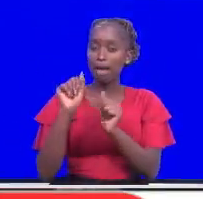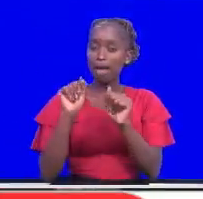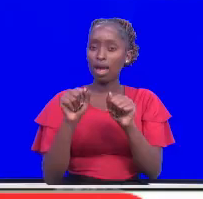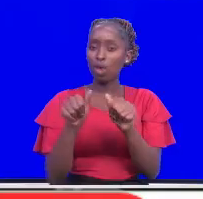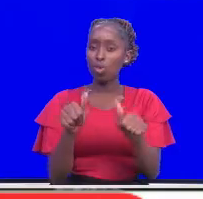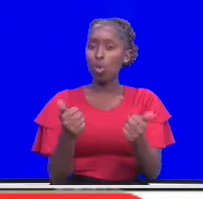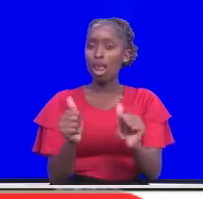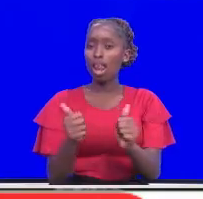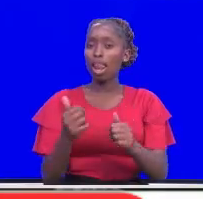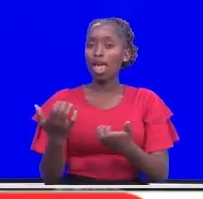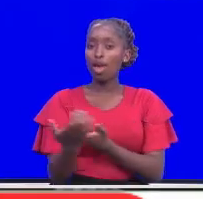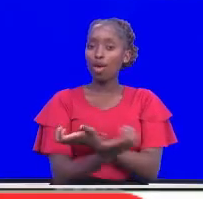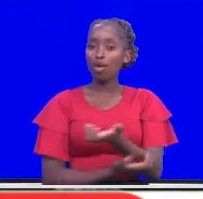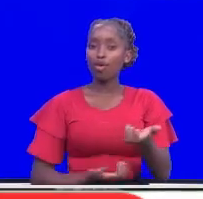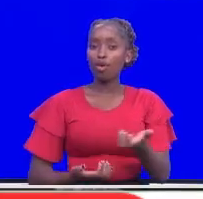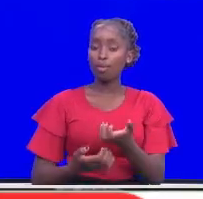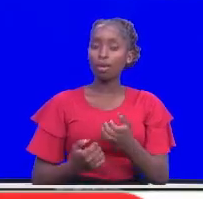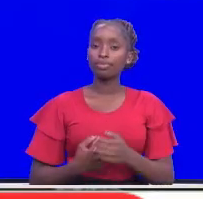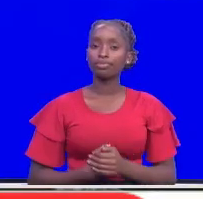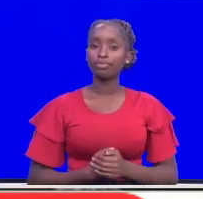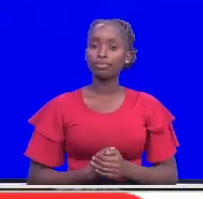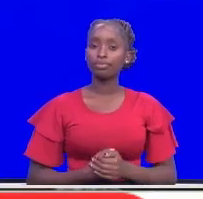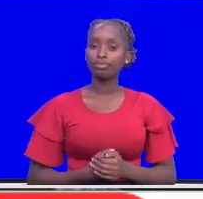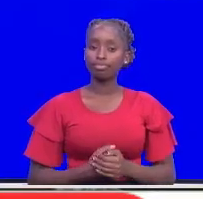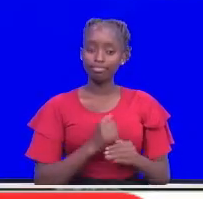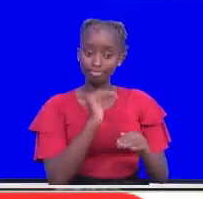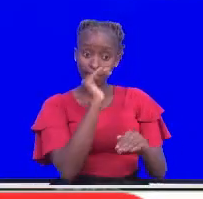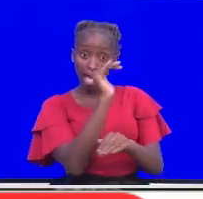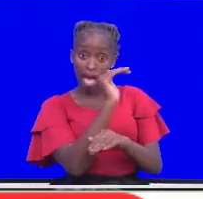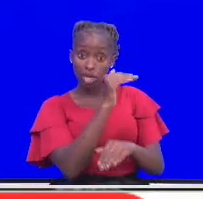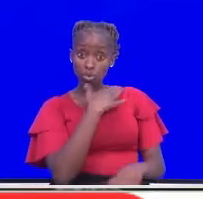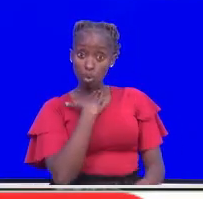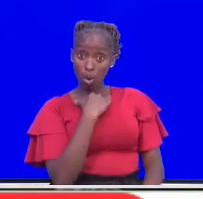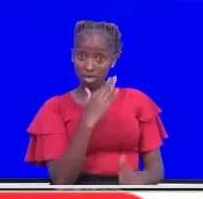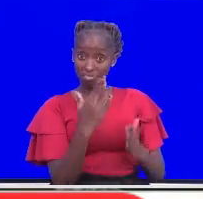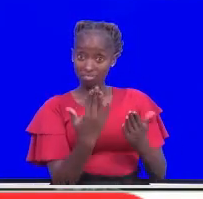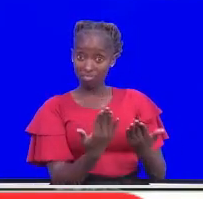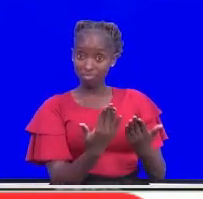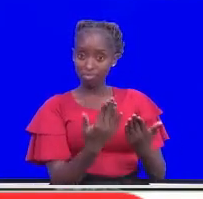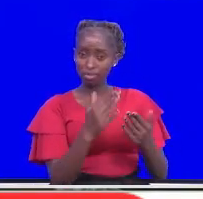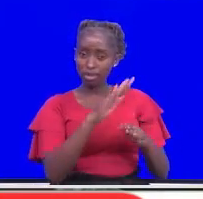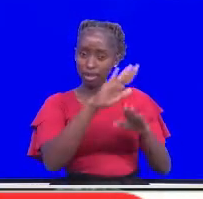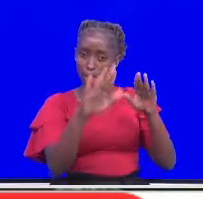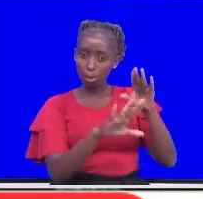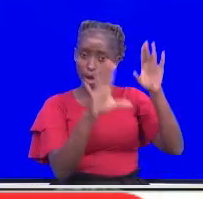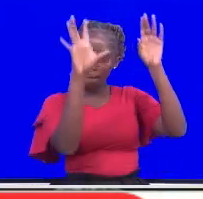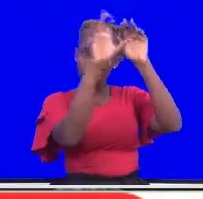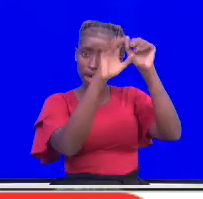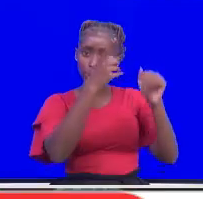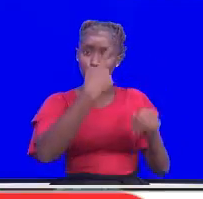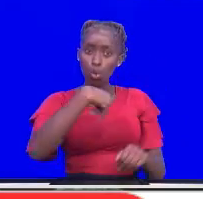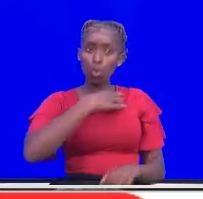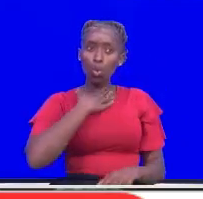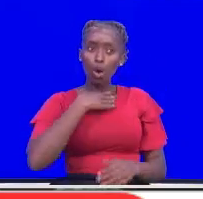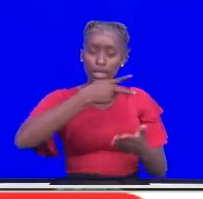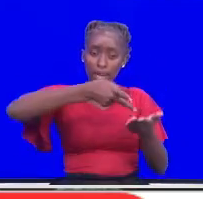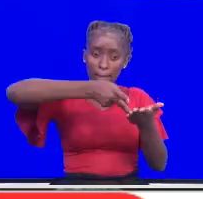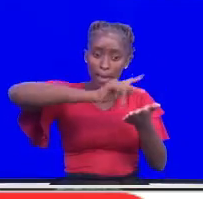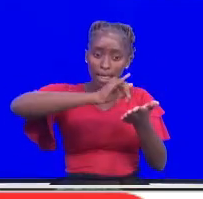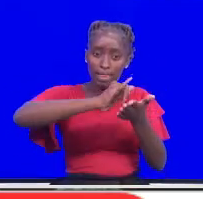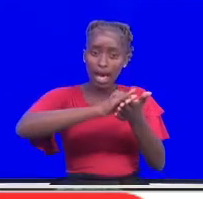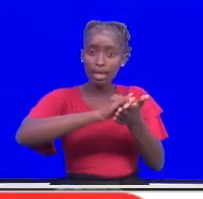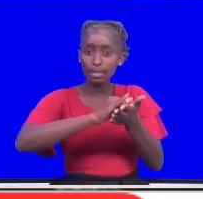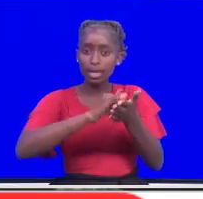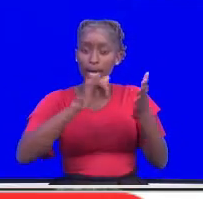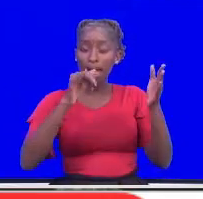you, my boss, our Deputy President, is that how you want to pay William Samoei Ruto? That